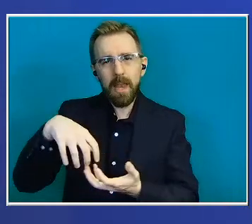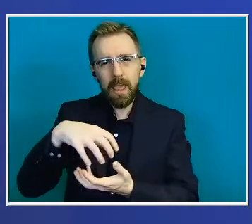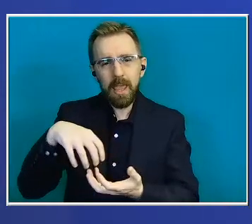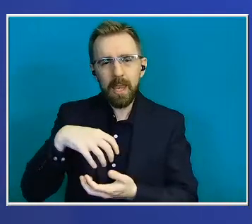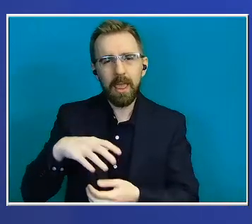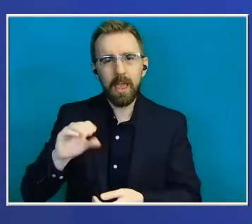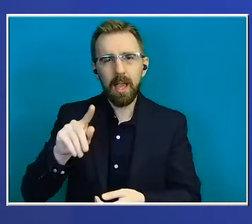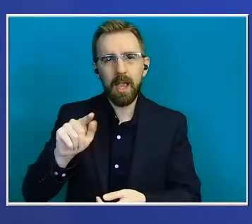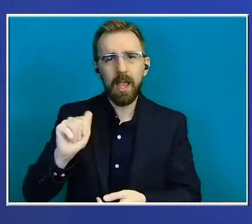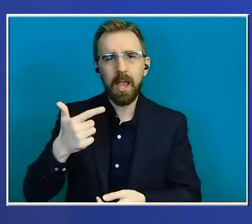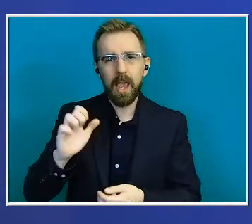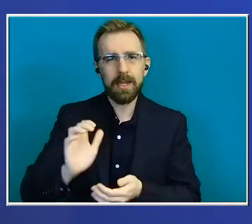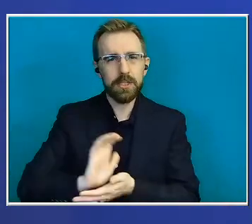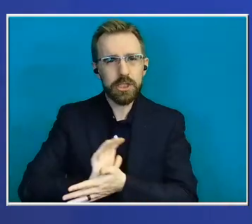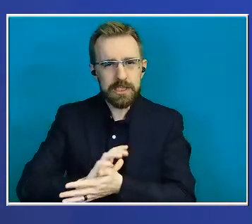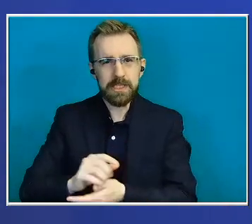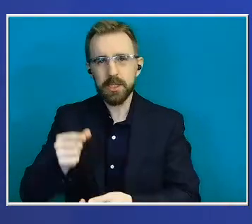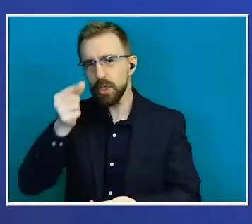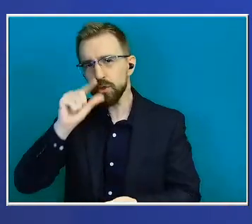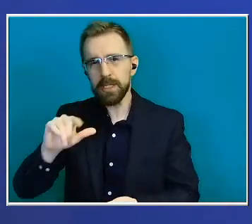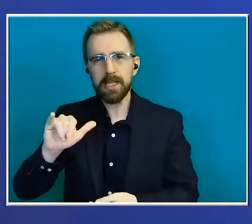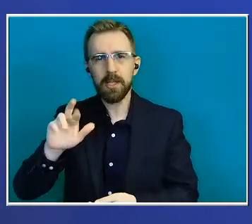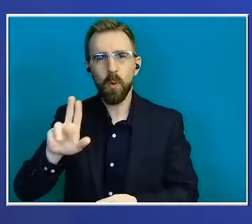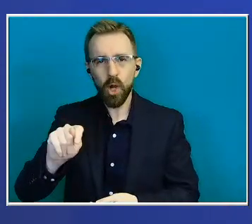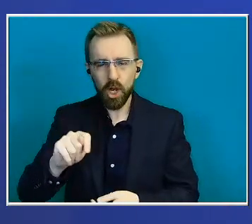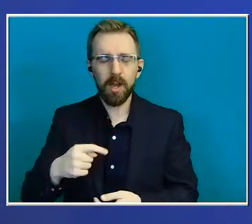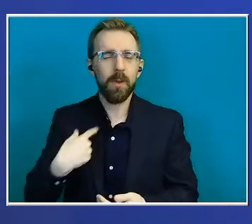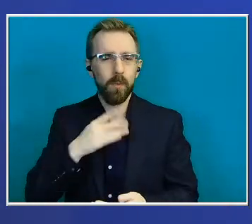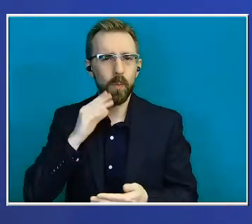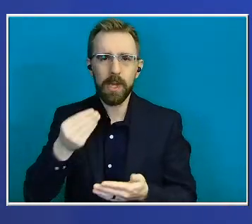or like Greek yogurt, and we would eat it with like